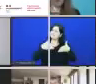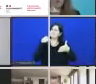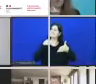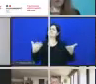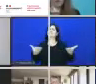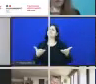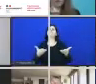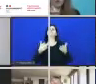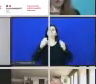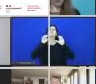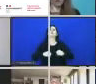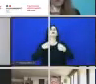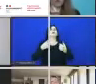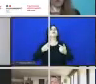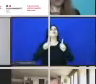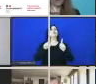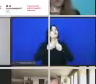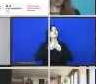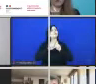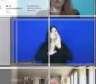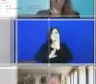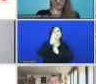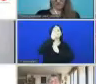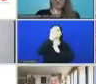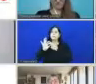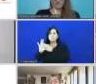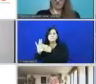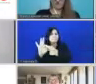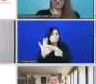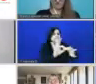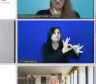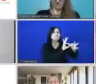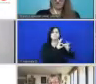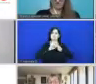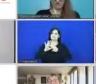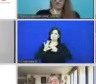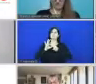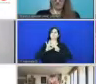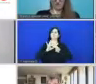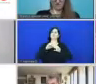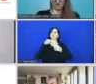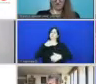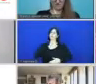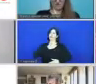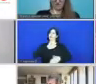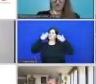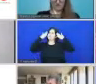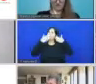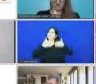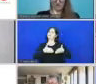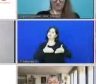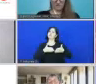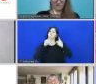forum. And in fact, the forum has highlighted where coalitions exist and the importance of coalition, and